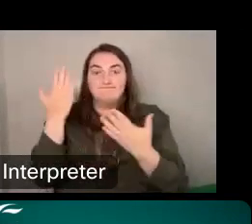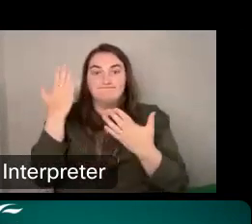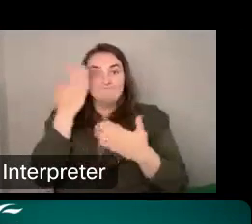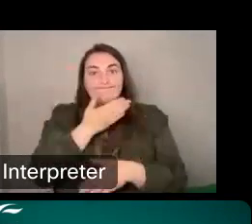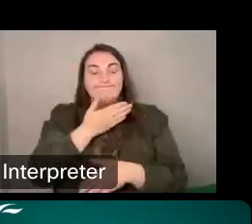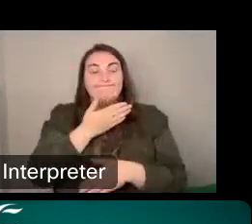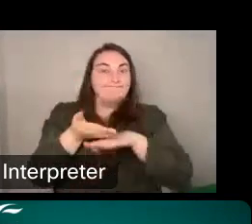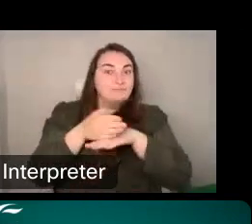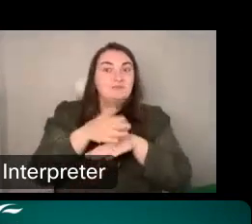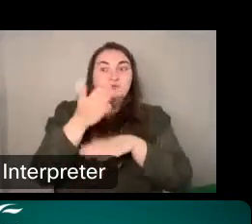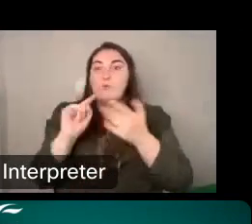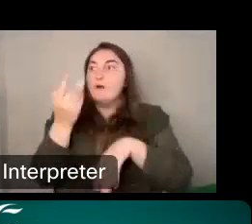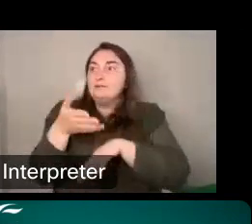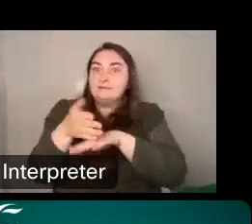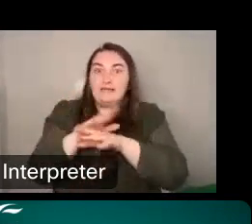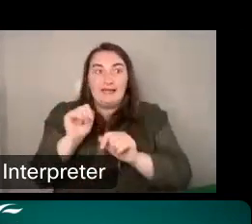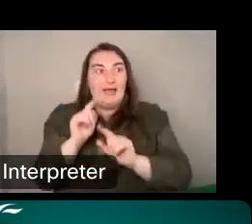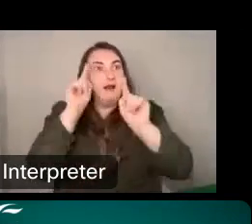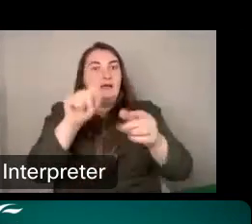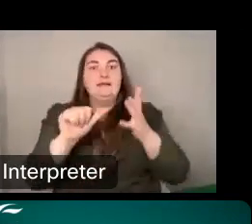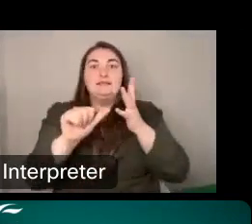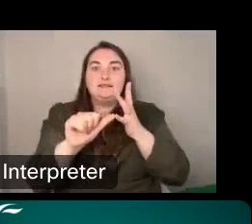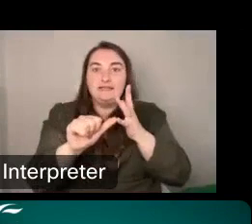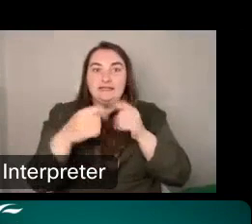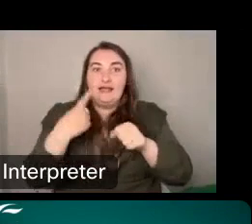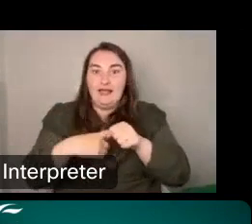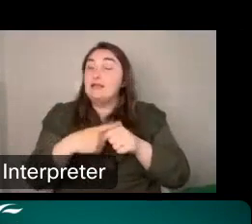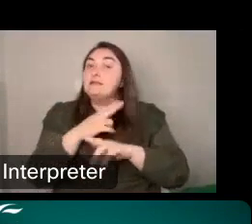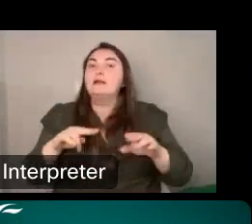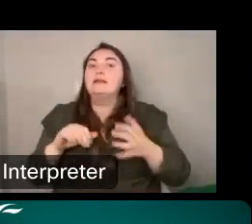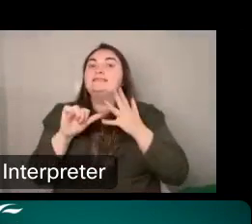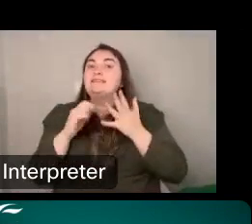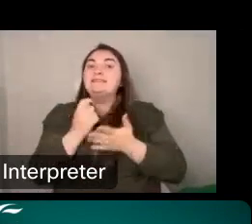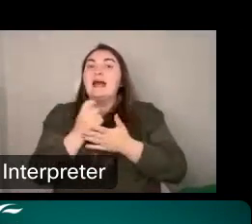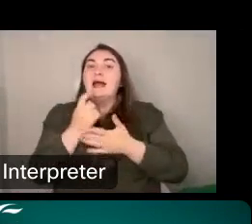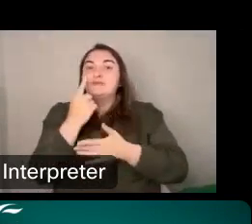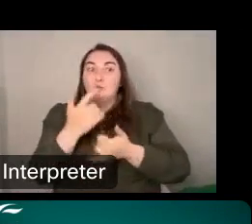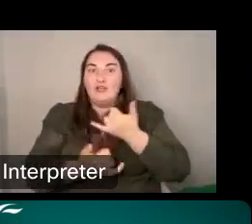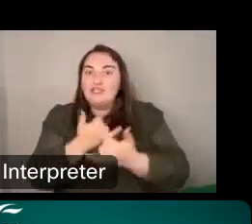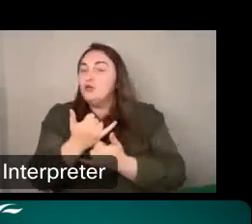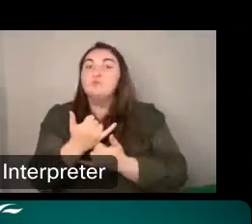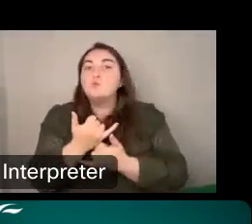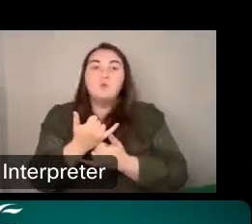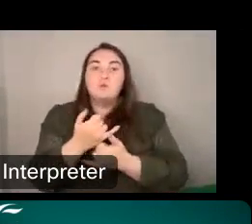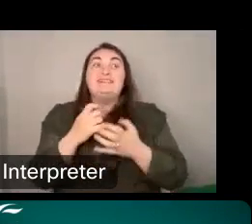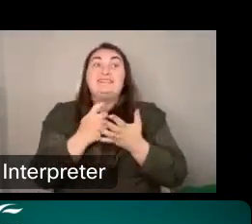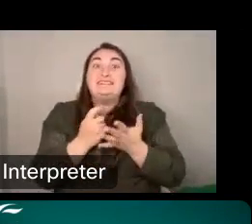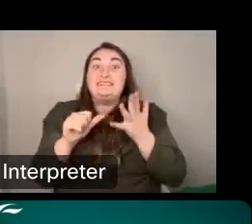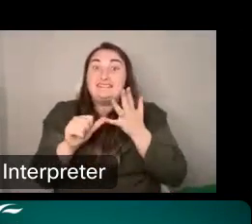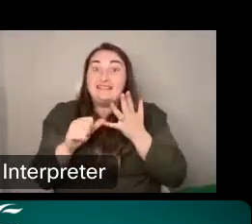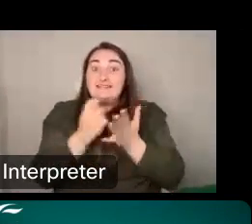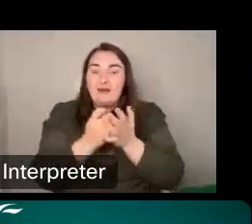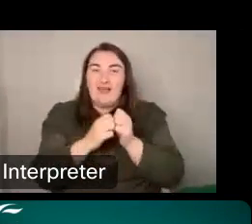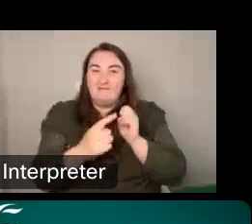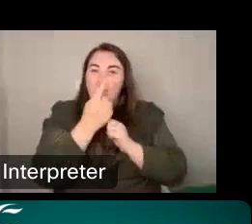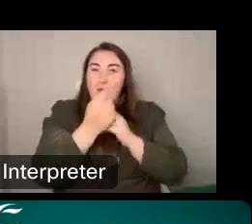another 6 sessions. So it's not 6 sessions per annum, like in most organizations. It's 6 sessions per issue, and if